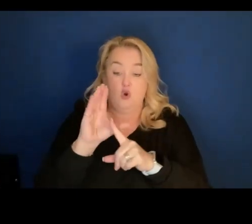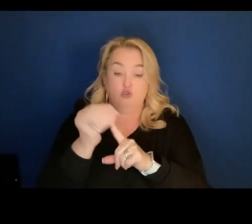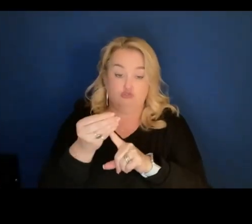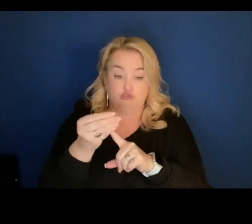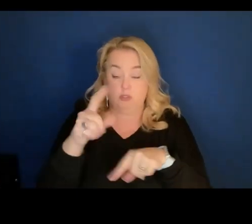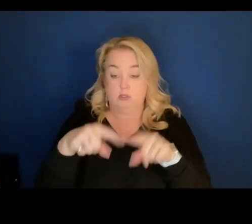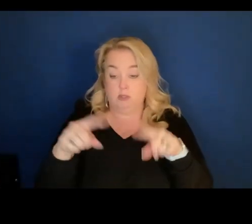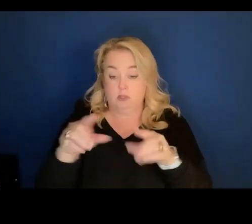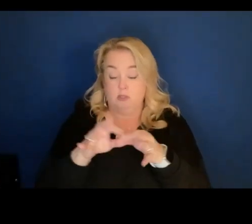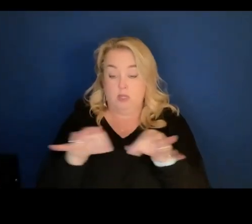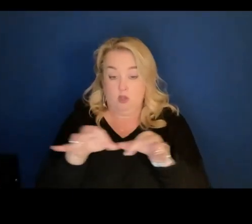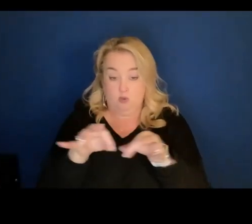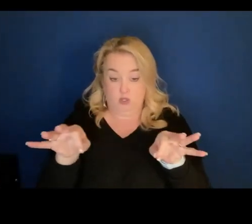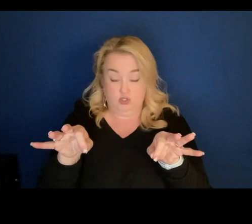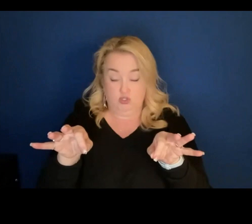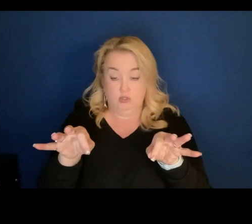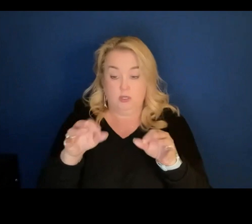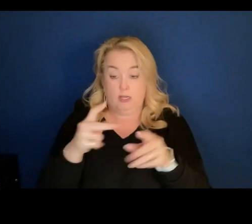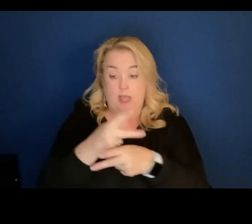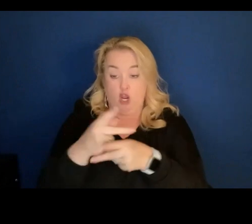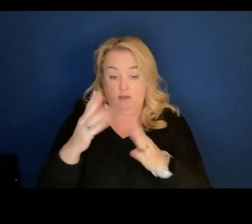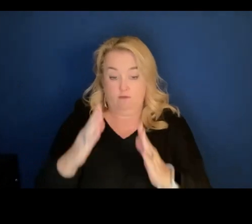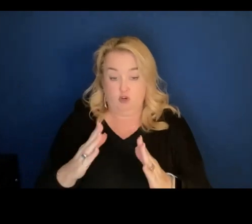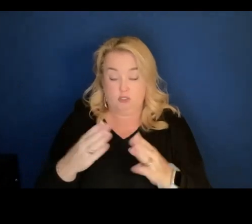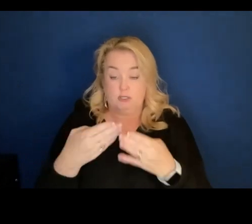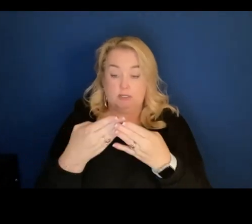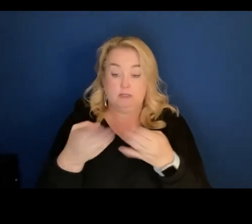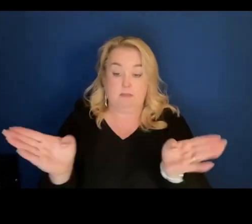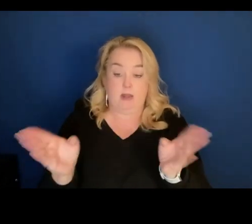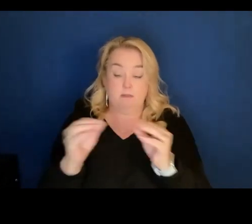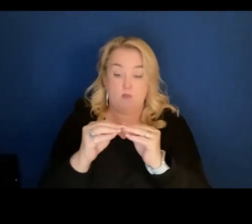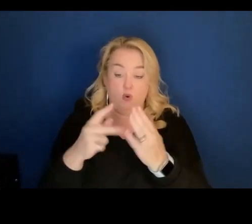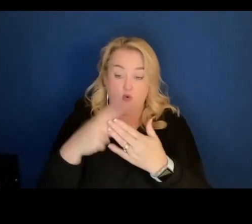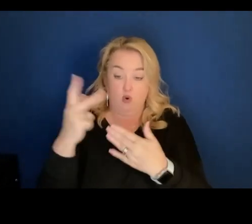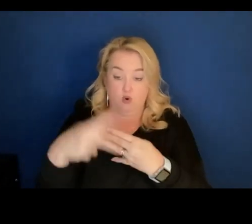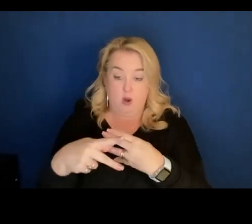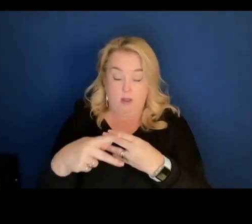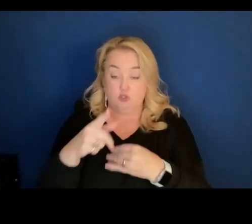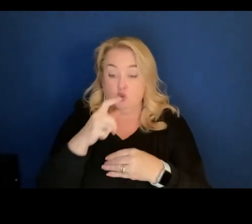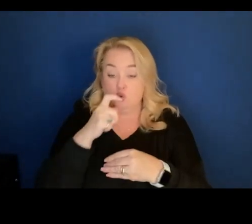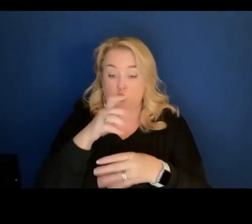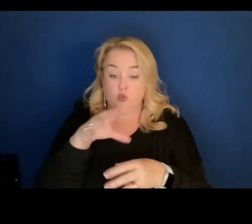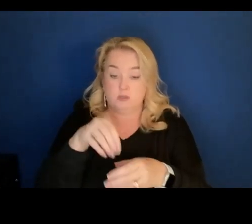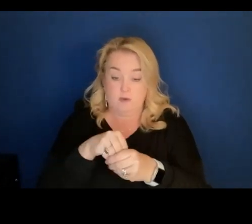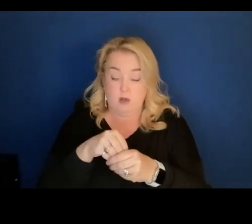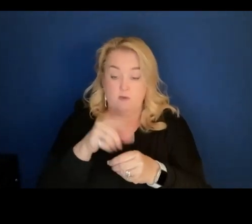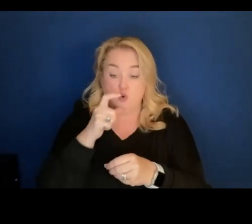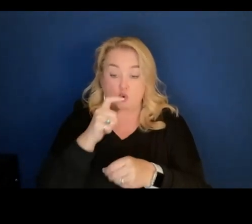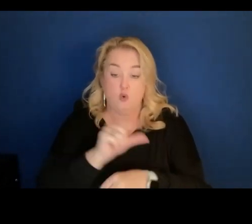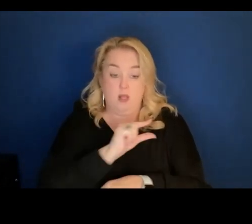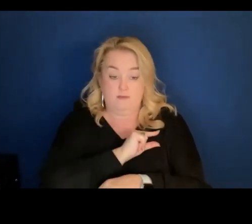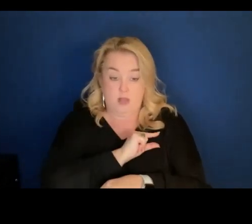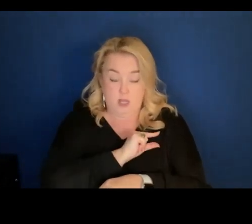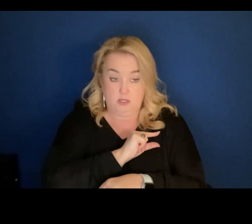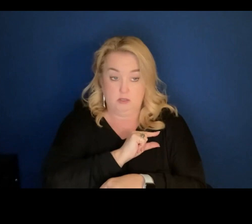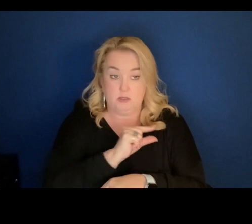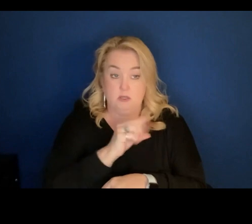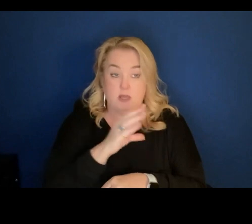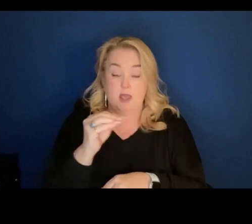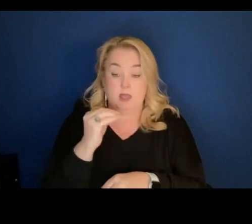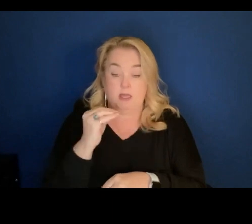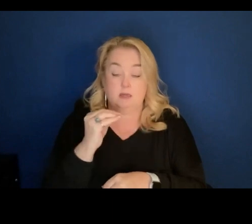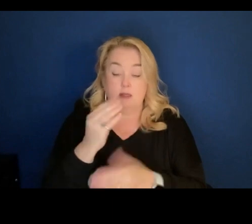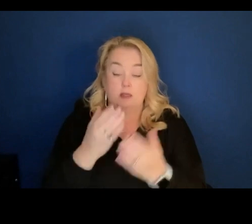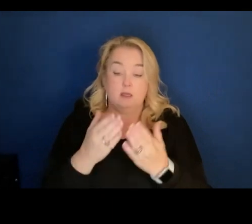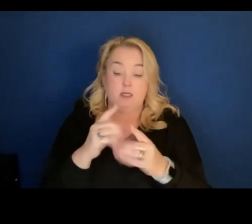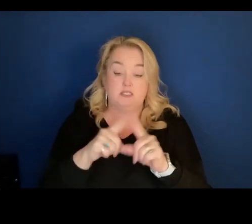expanded criteria for programs such as how is family defined and who qualifies, or considering different hours of operation